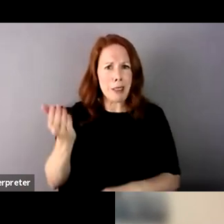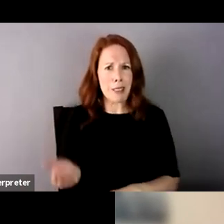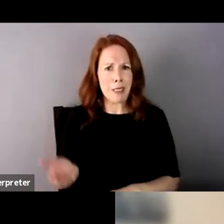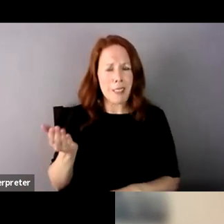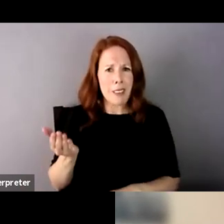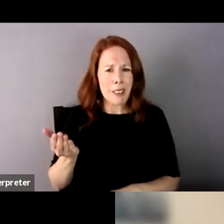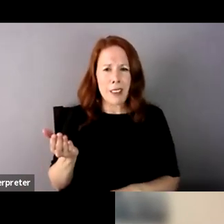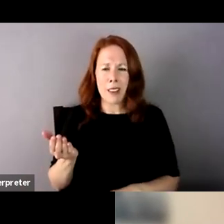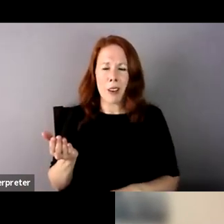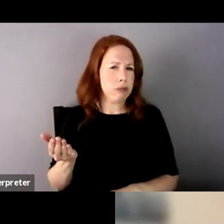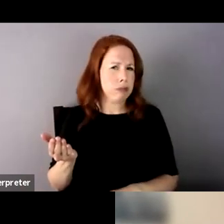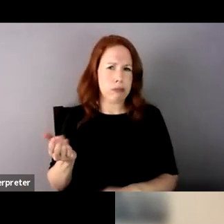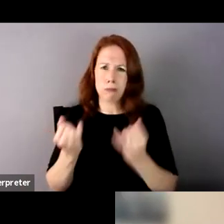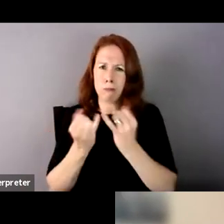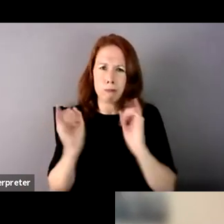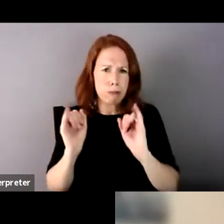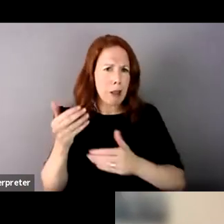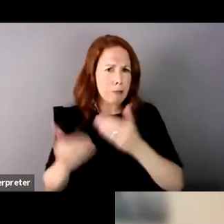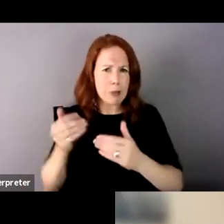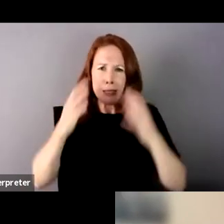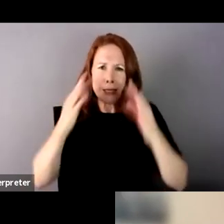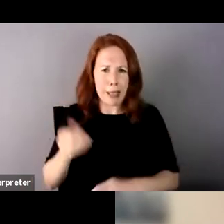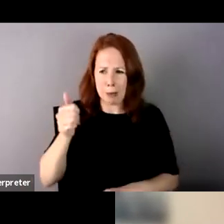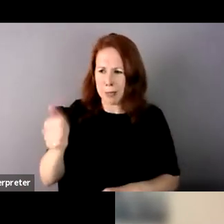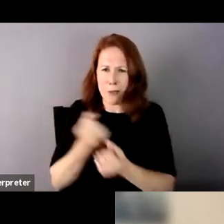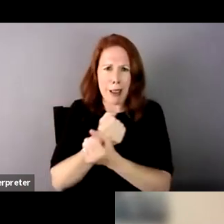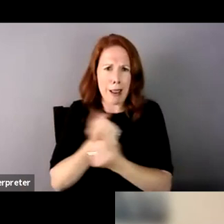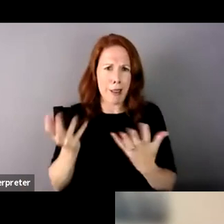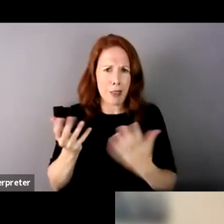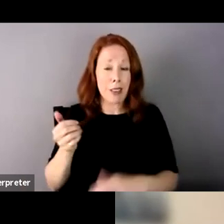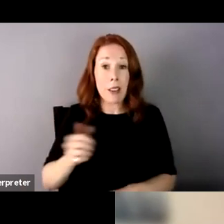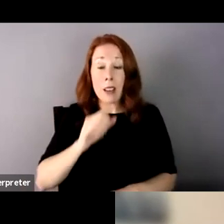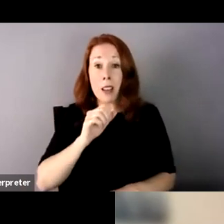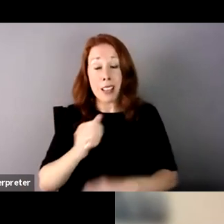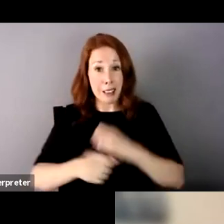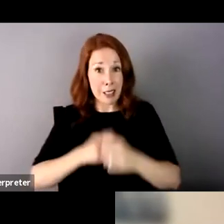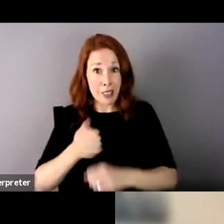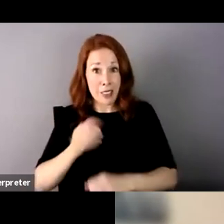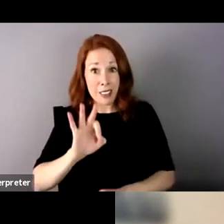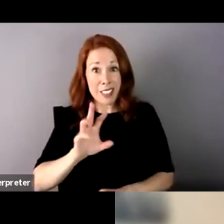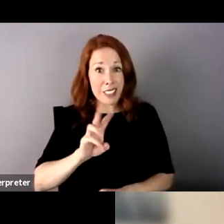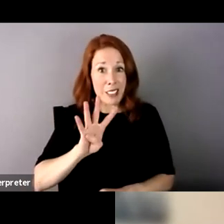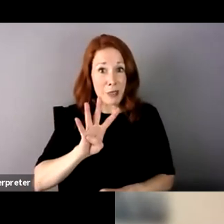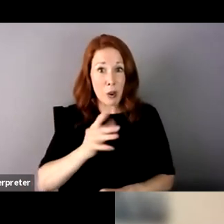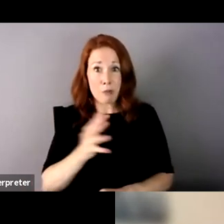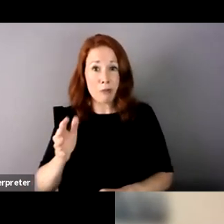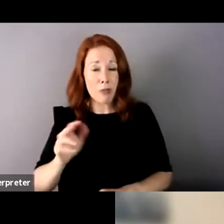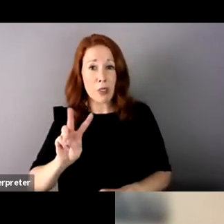incredibly independent throughout that time. And at, you know, 1964 through to